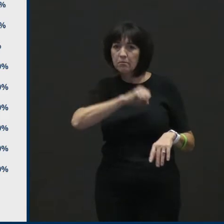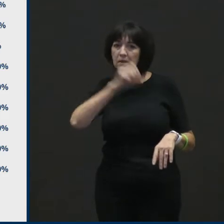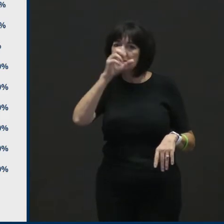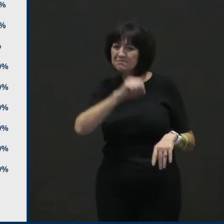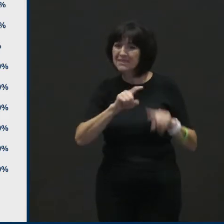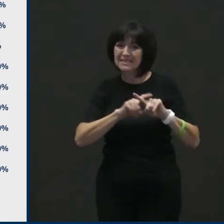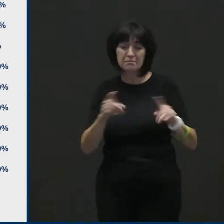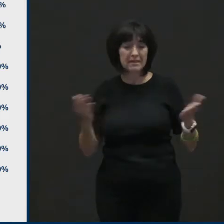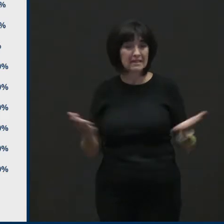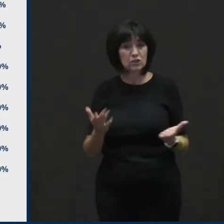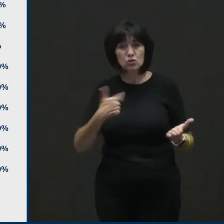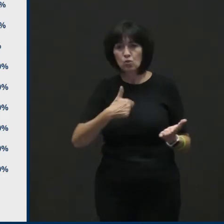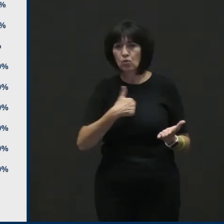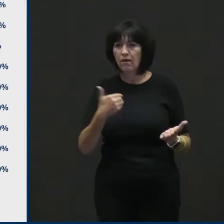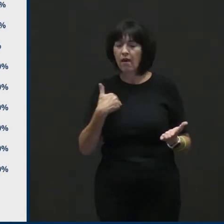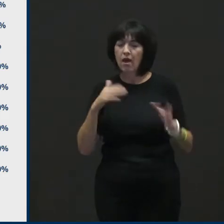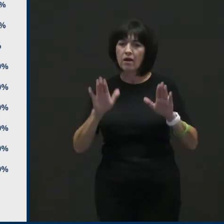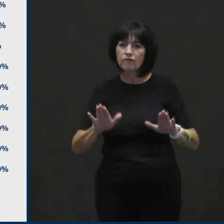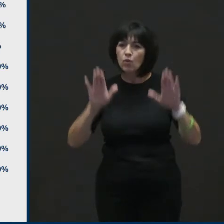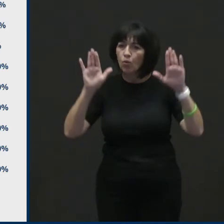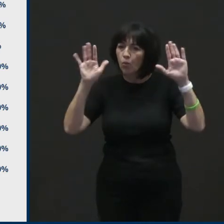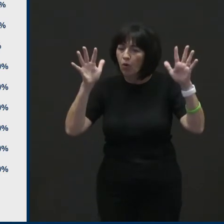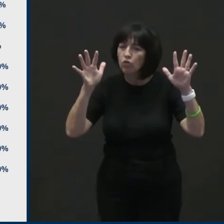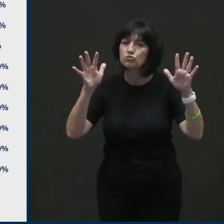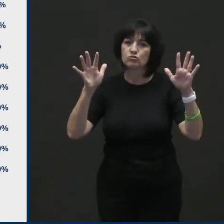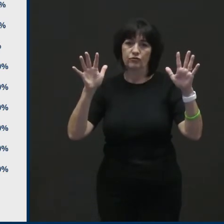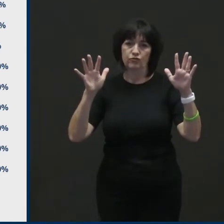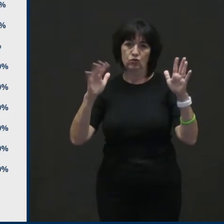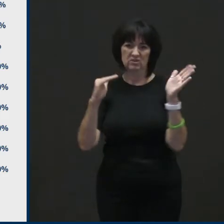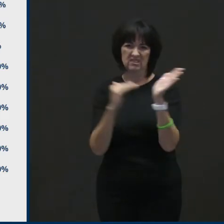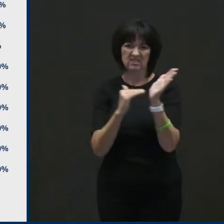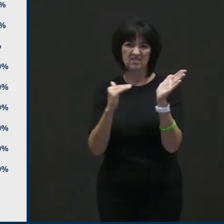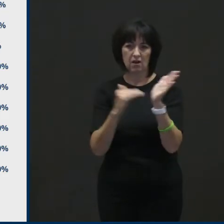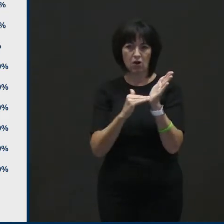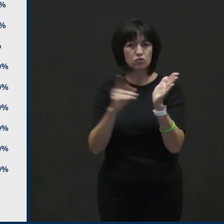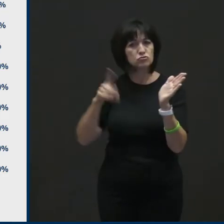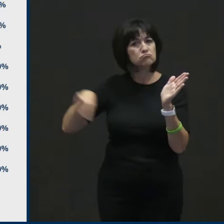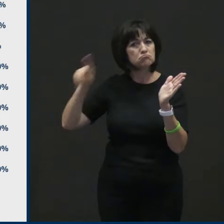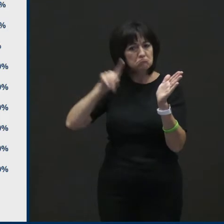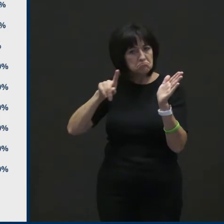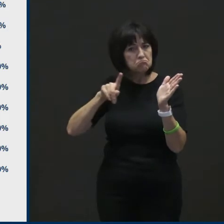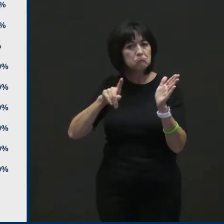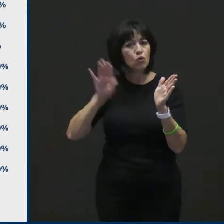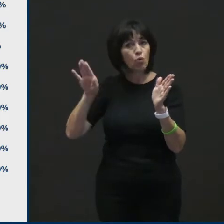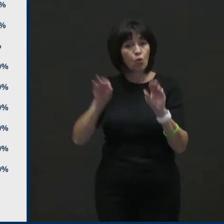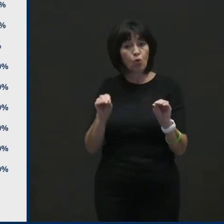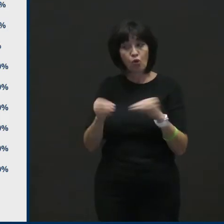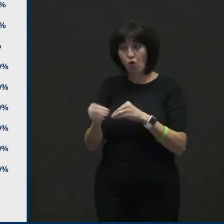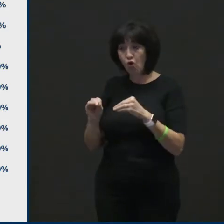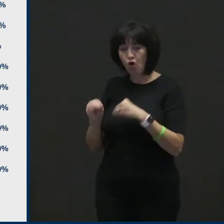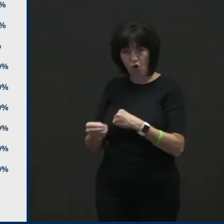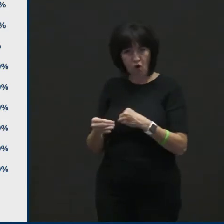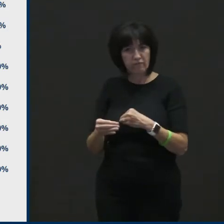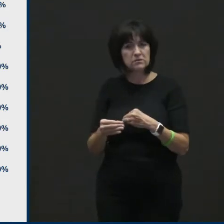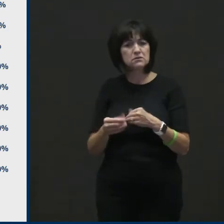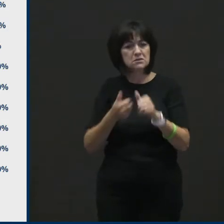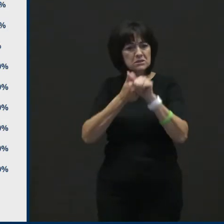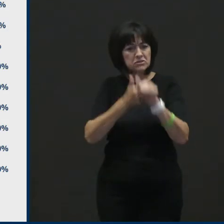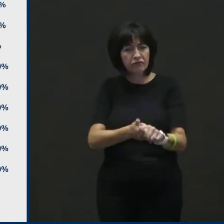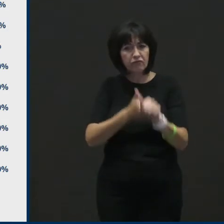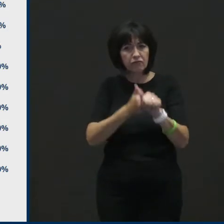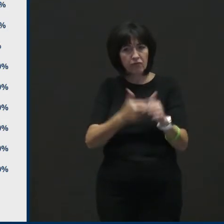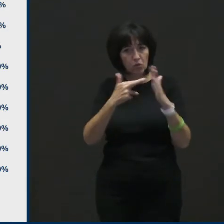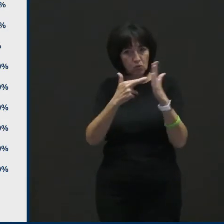pediatric providers in our state that are doing all the right things to keep kids safe in the healthcare